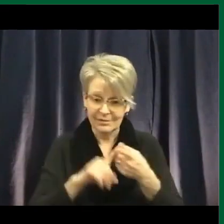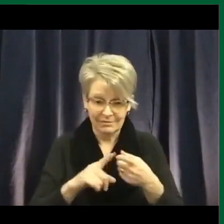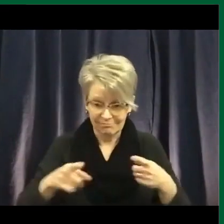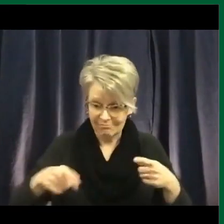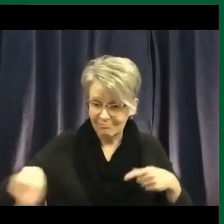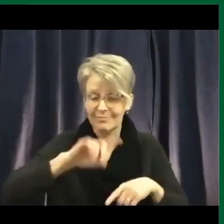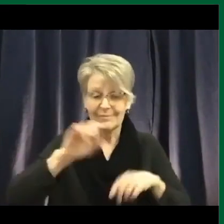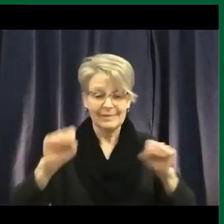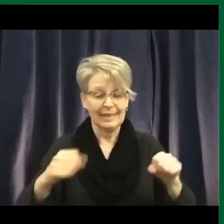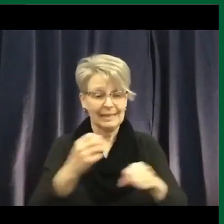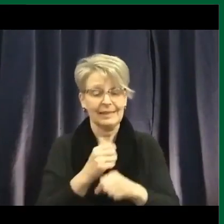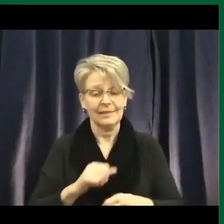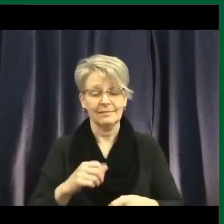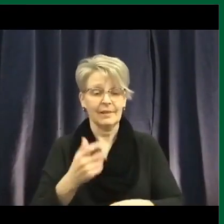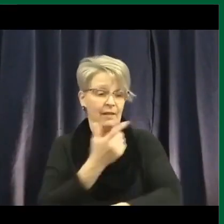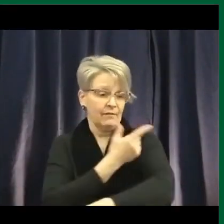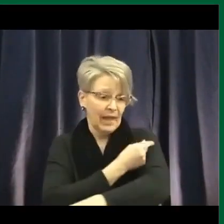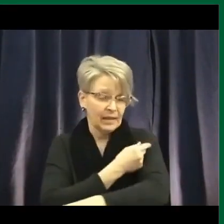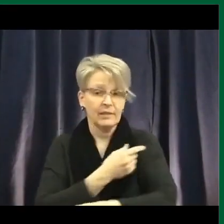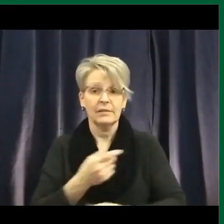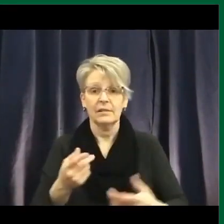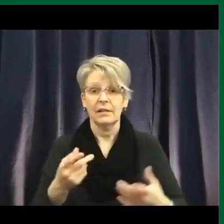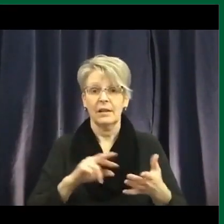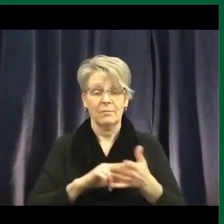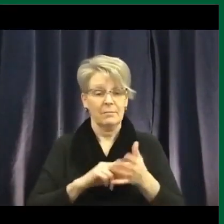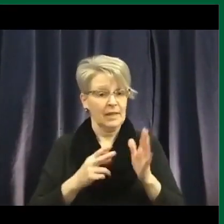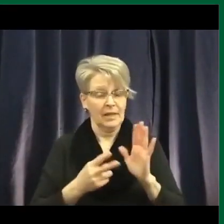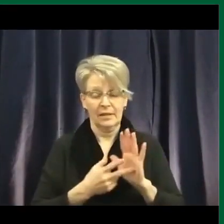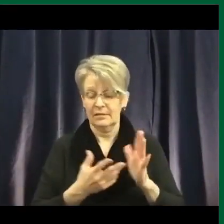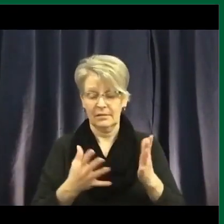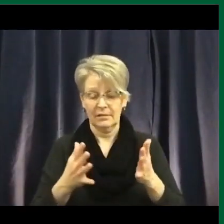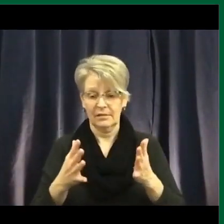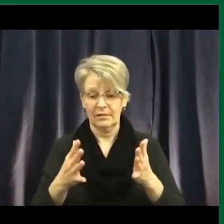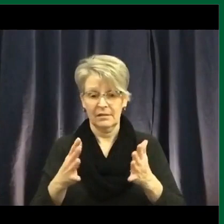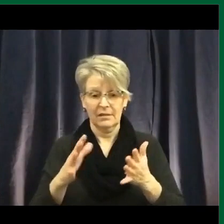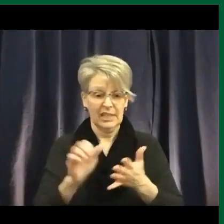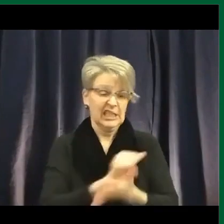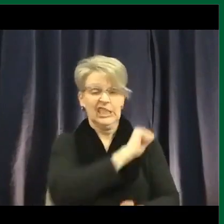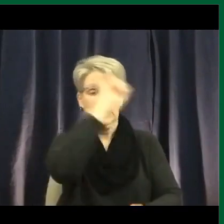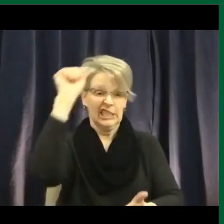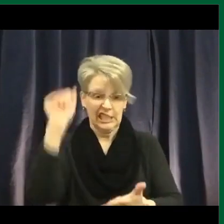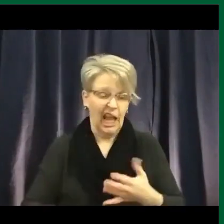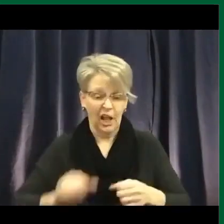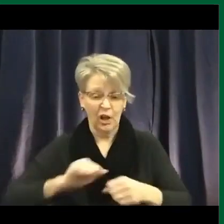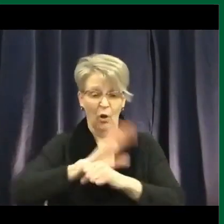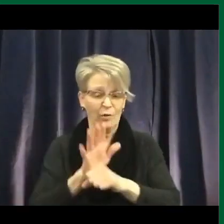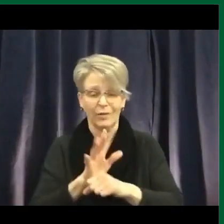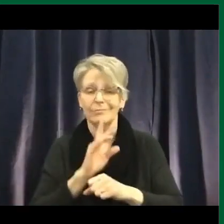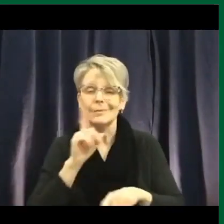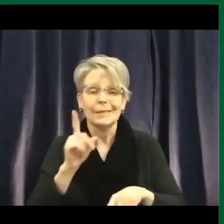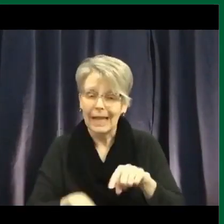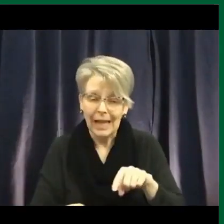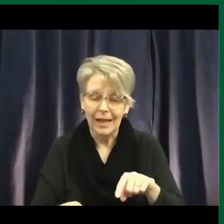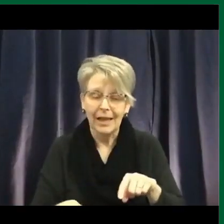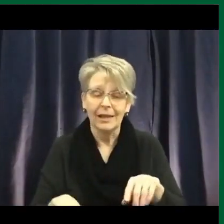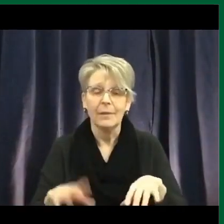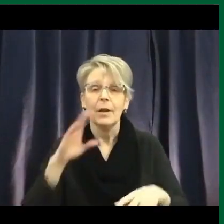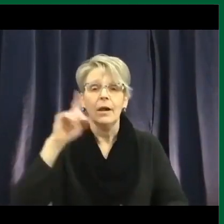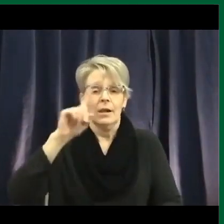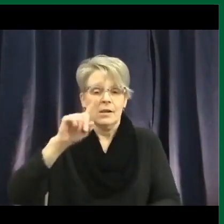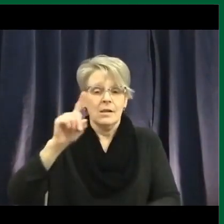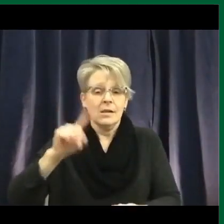to the vaccine, their eradication is something that I just don't think is possible. But we will manage